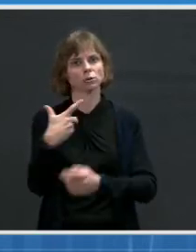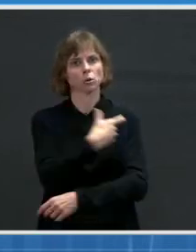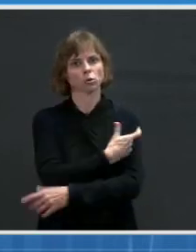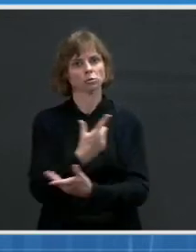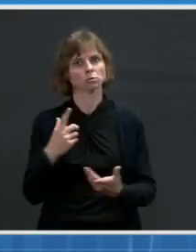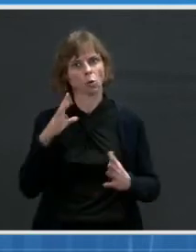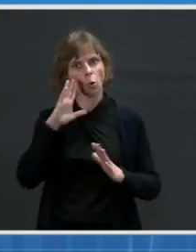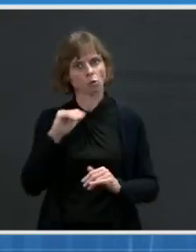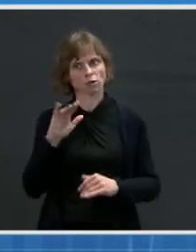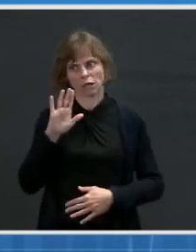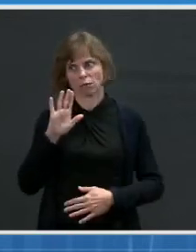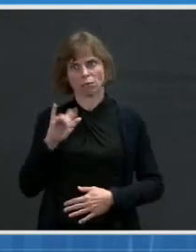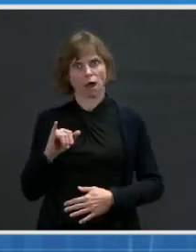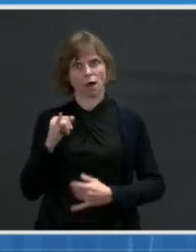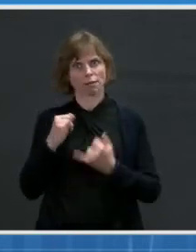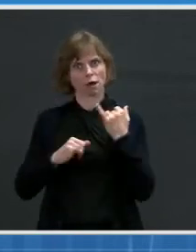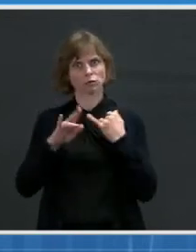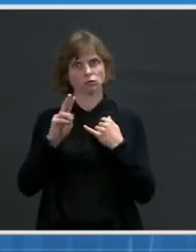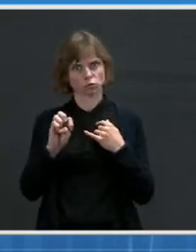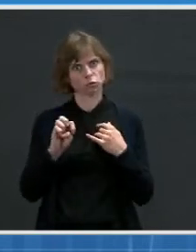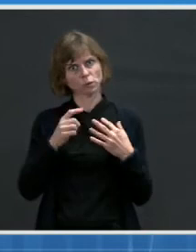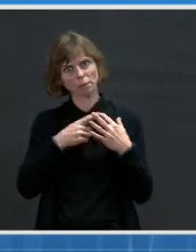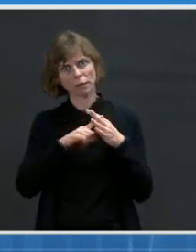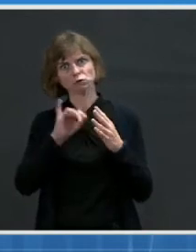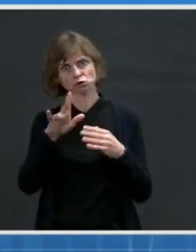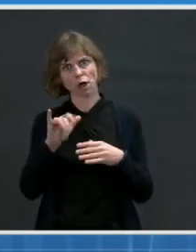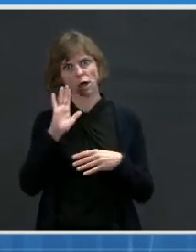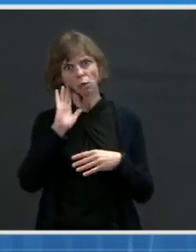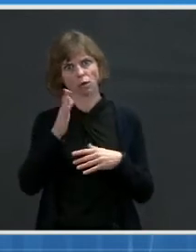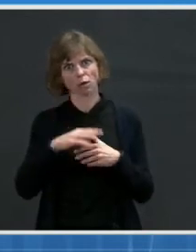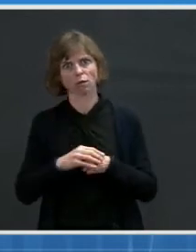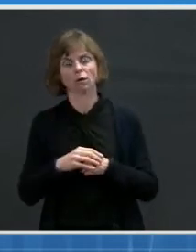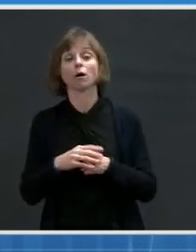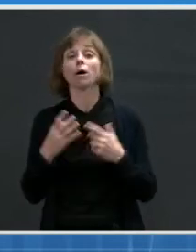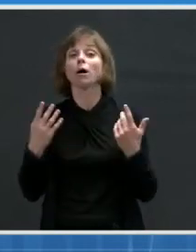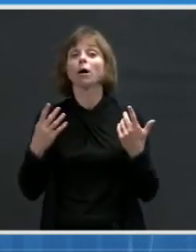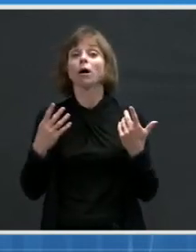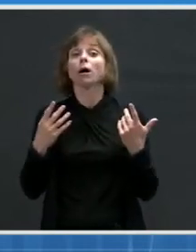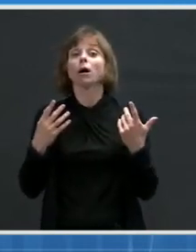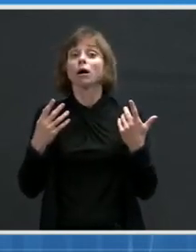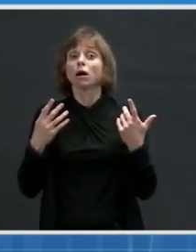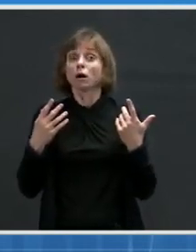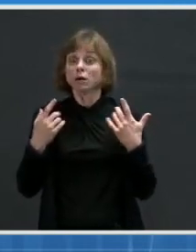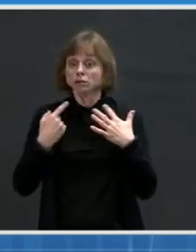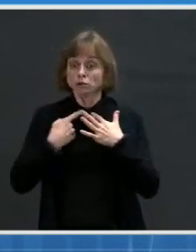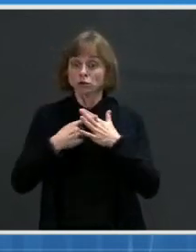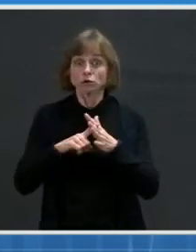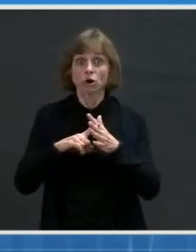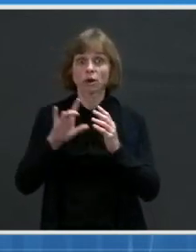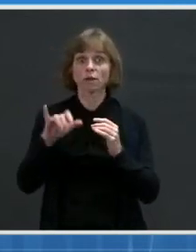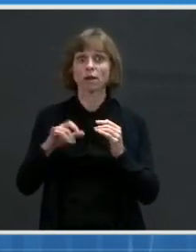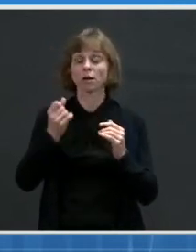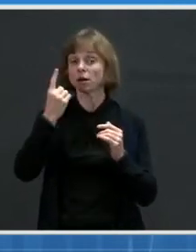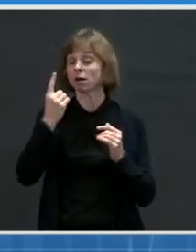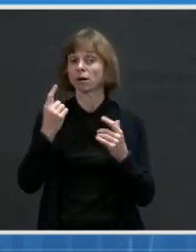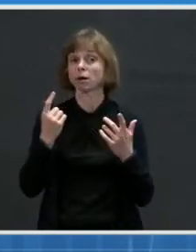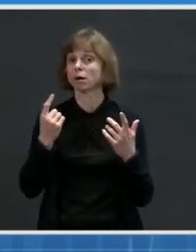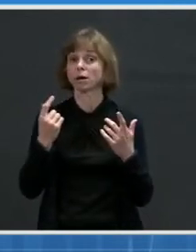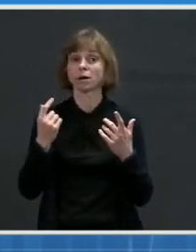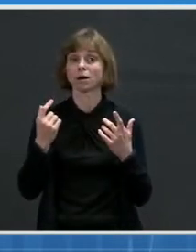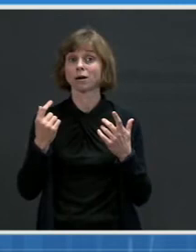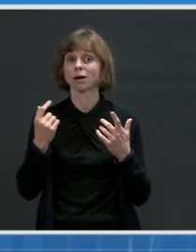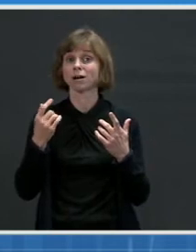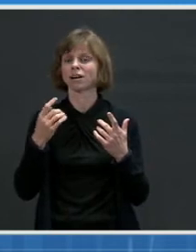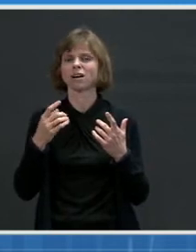get by the end of June, the beginning of July. The rollout of that, there will not be a lot of doses right on